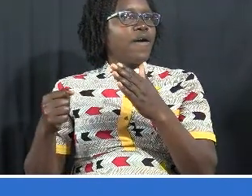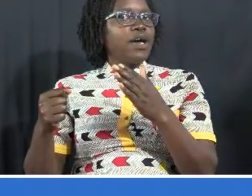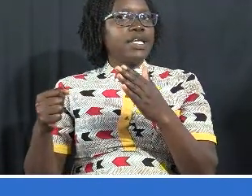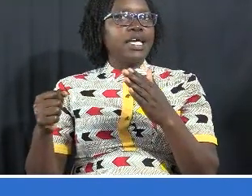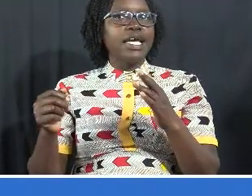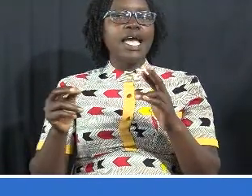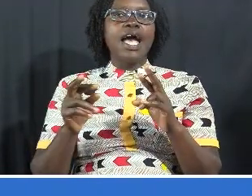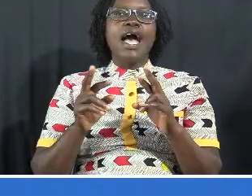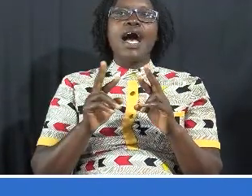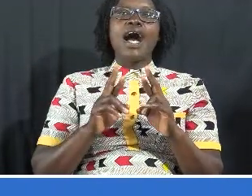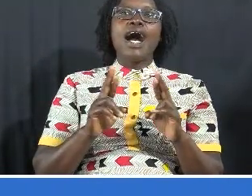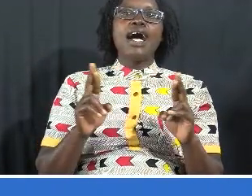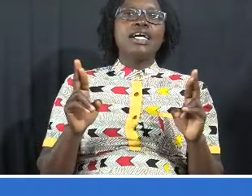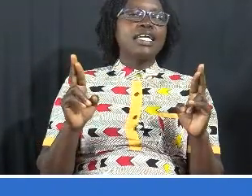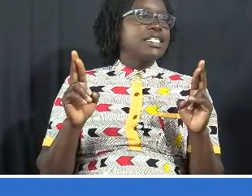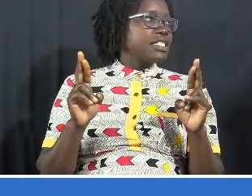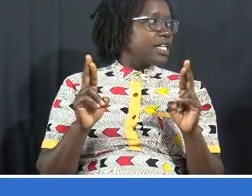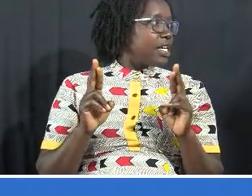mlangoni